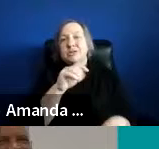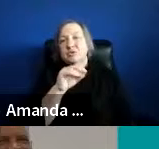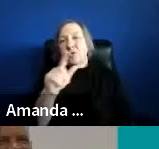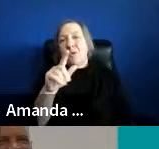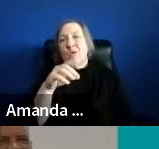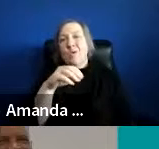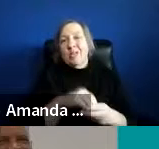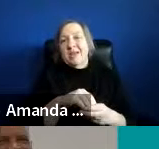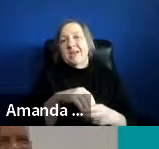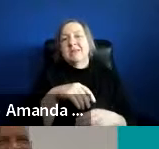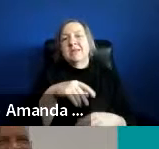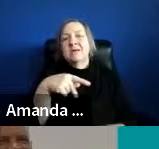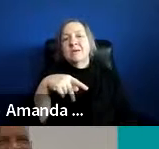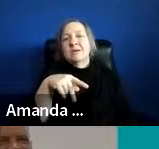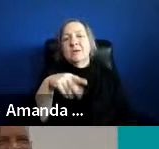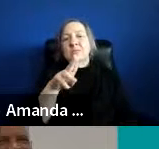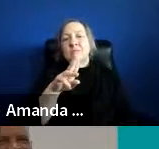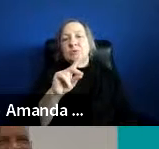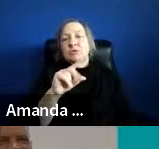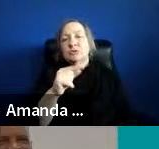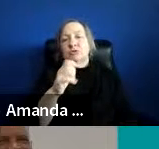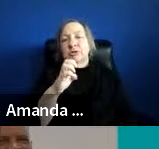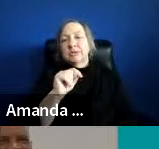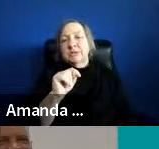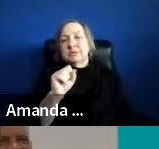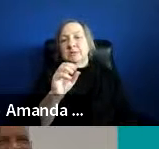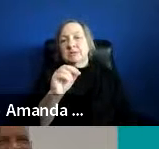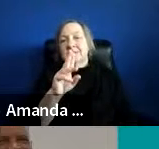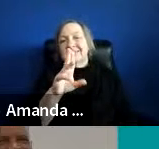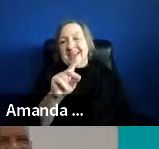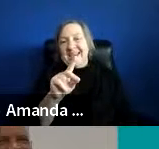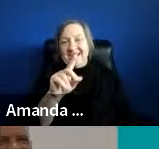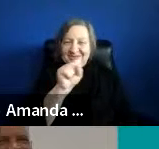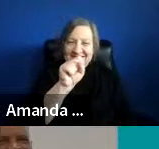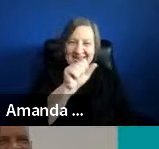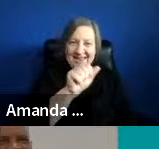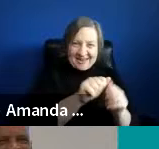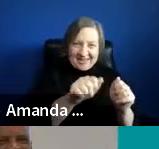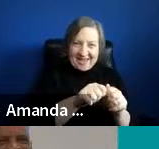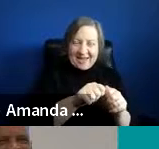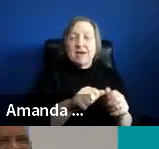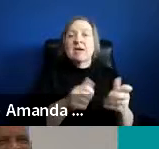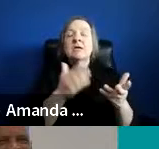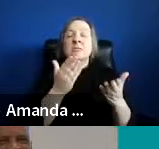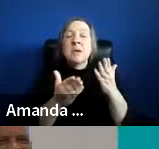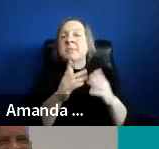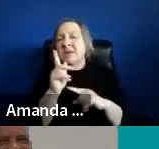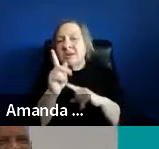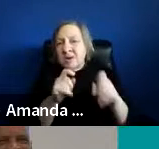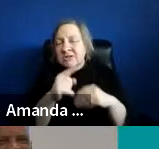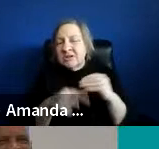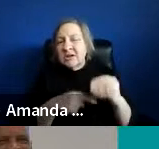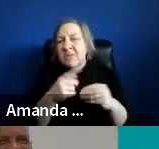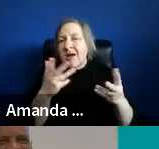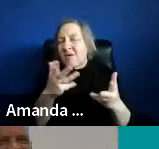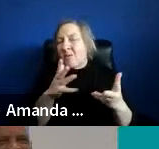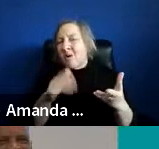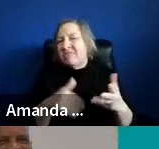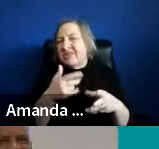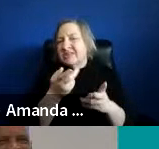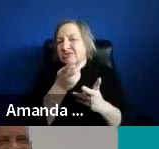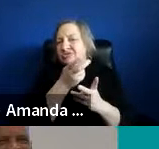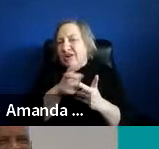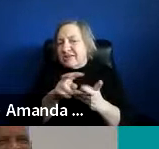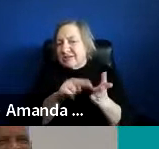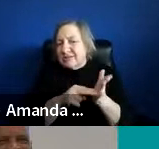so while we know there's a lot of questions that might be out there about what this transition means, you know, we feel pretty confident